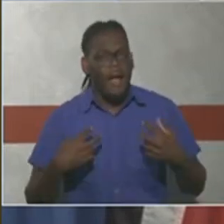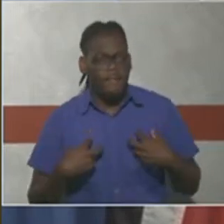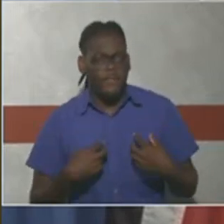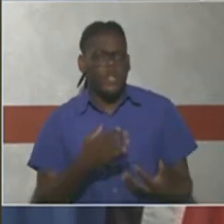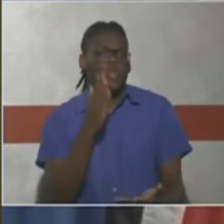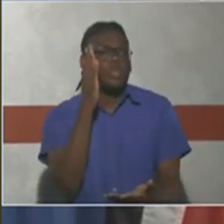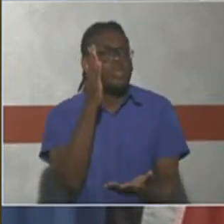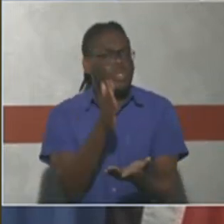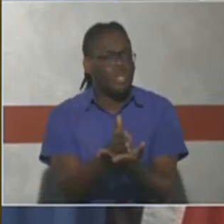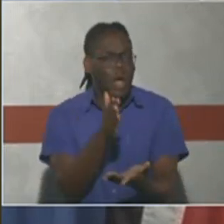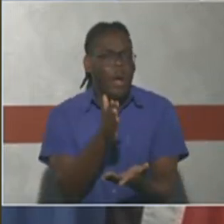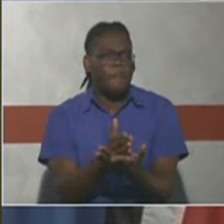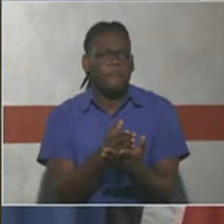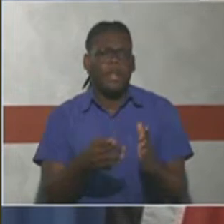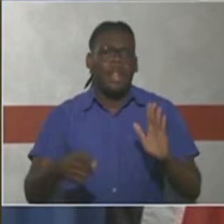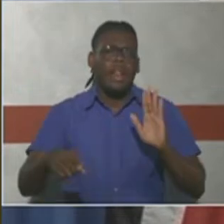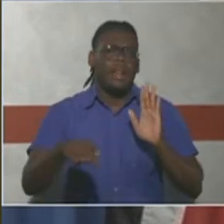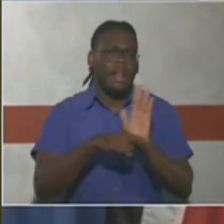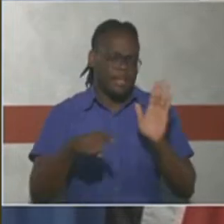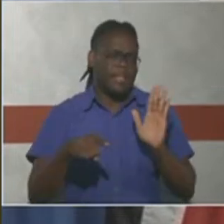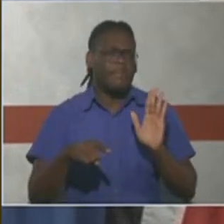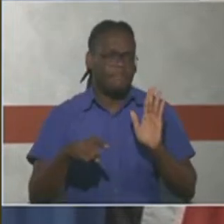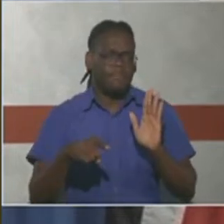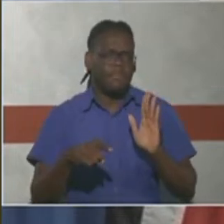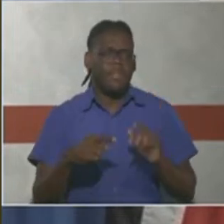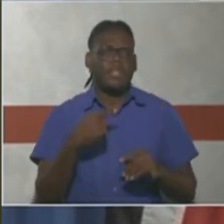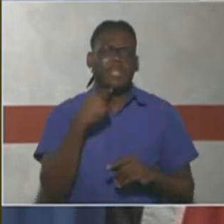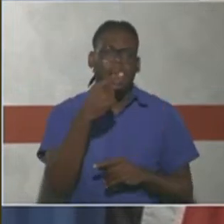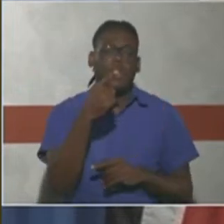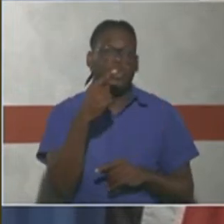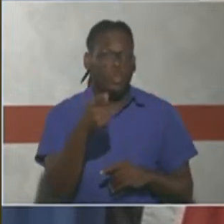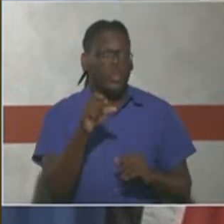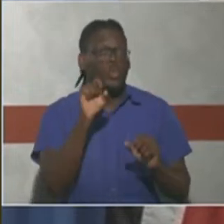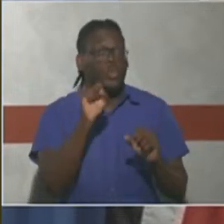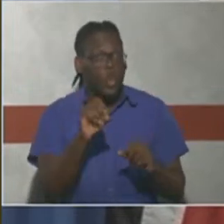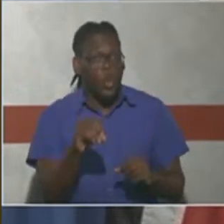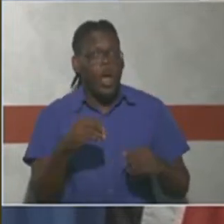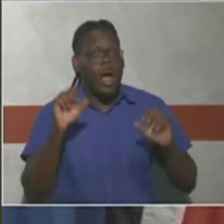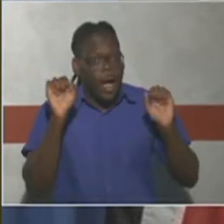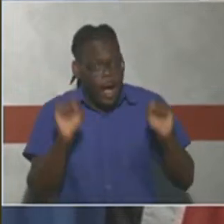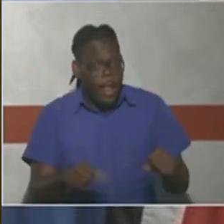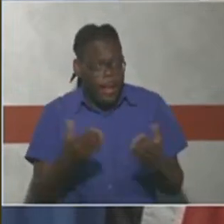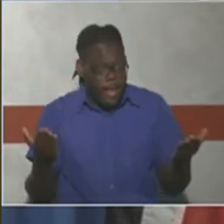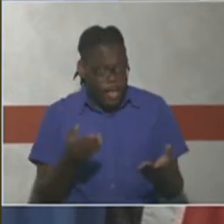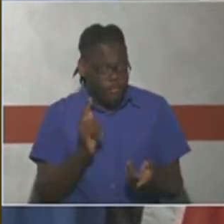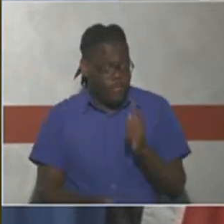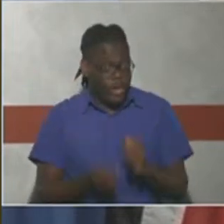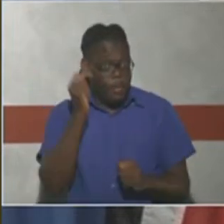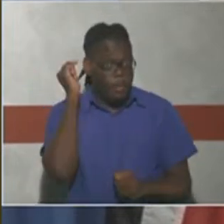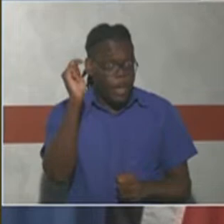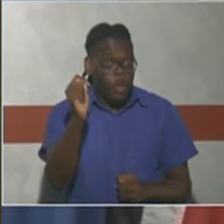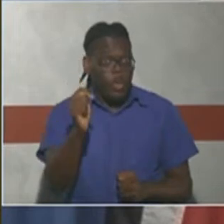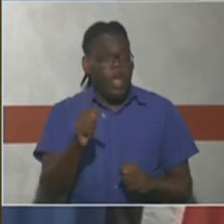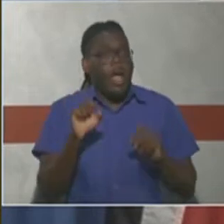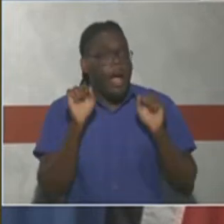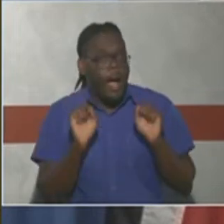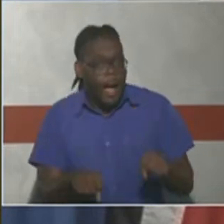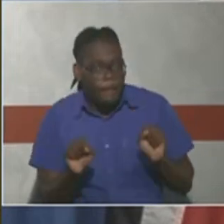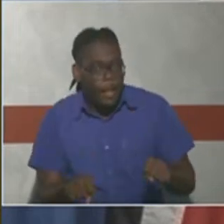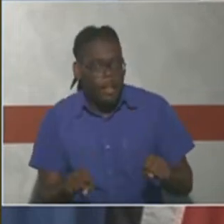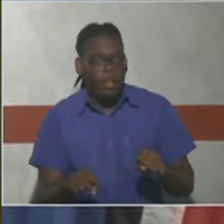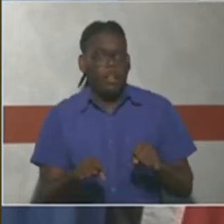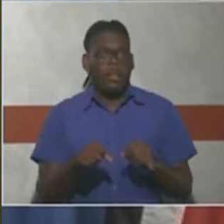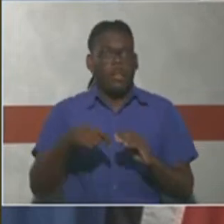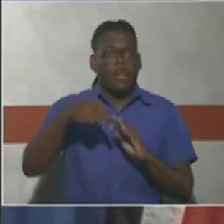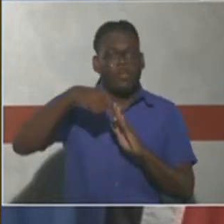pursue development of the Dragon gas field, which lies just about 17 kilometers across the border from our